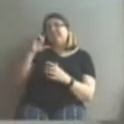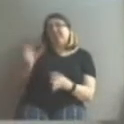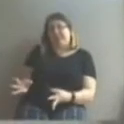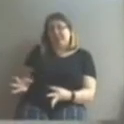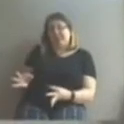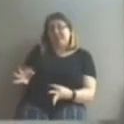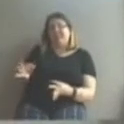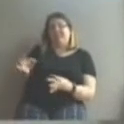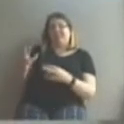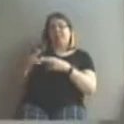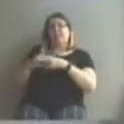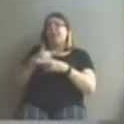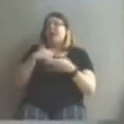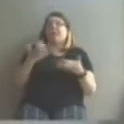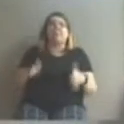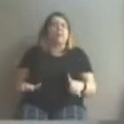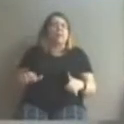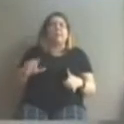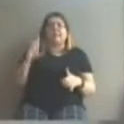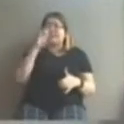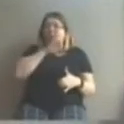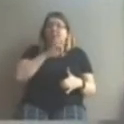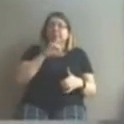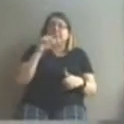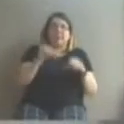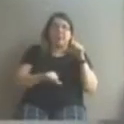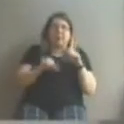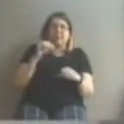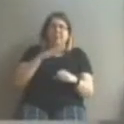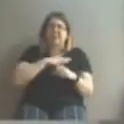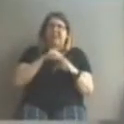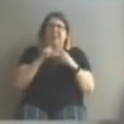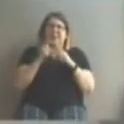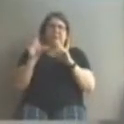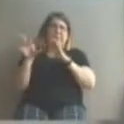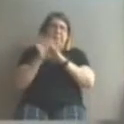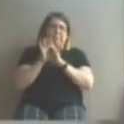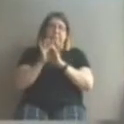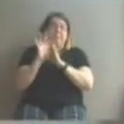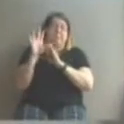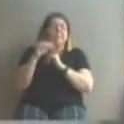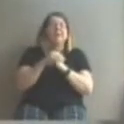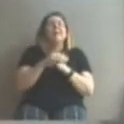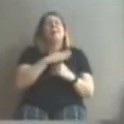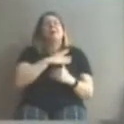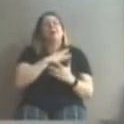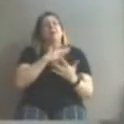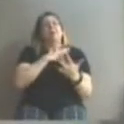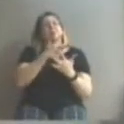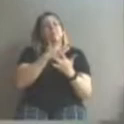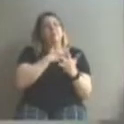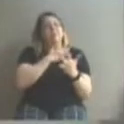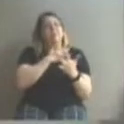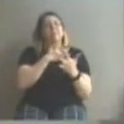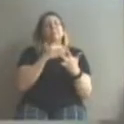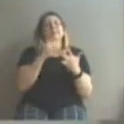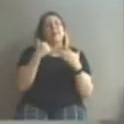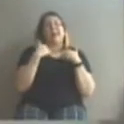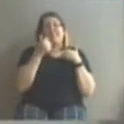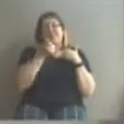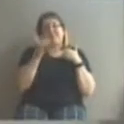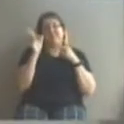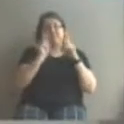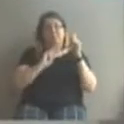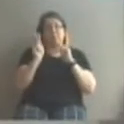that process. I don't want to give any false doubt out there. That's just my word usage. But my concern is that we have a number of folks that are actually being